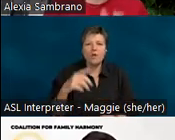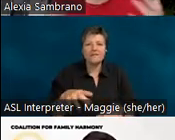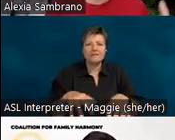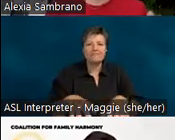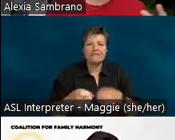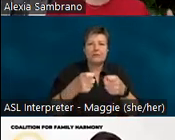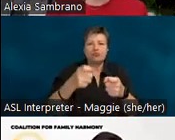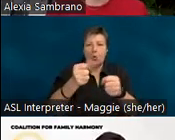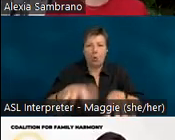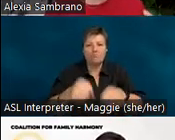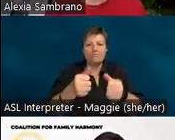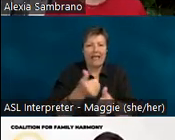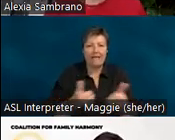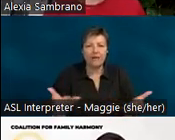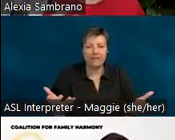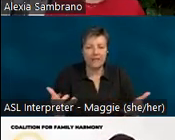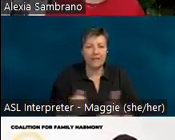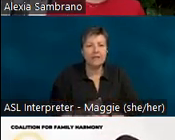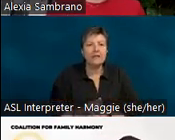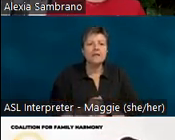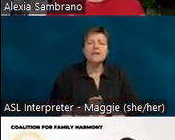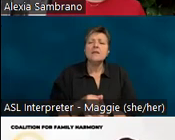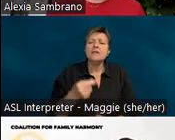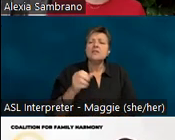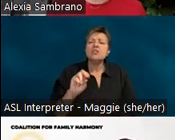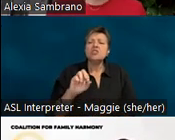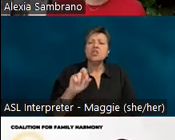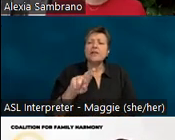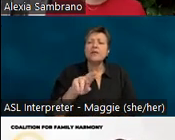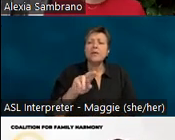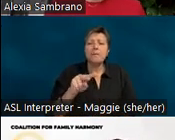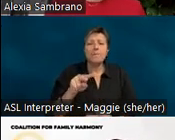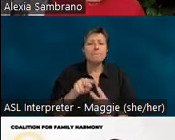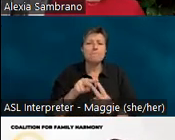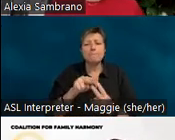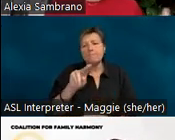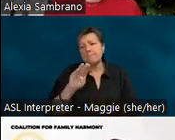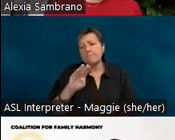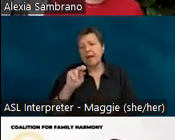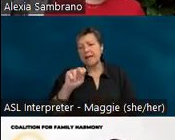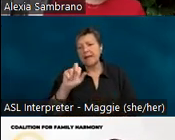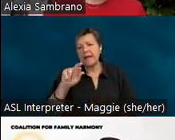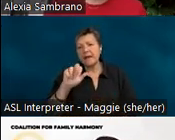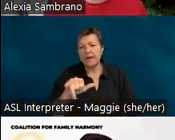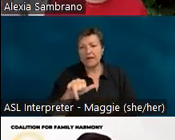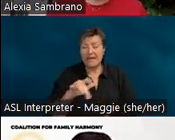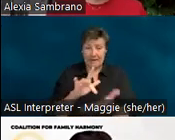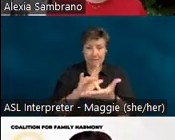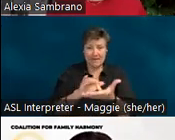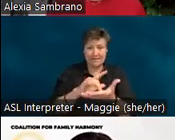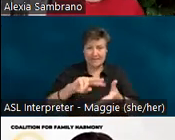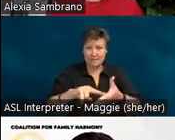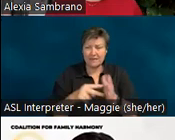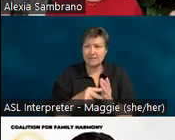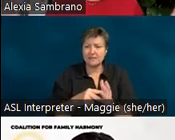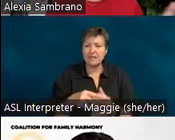So when we're thinking about the gender binary and the implications of gender binaries in medicine, I think oftentimes this argument